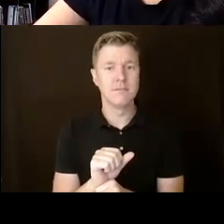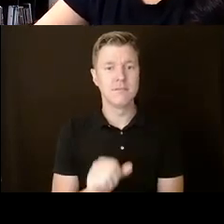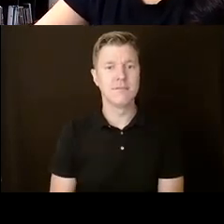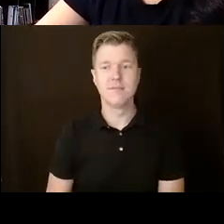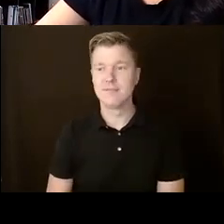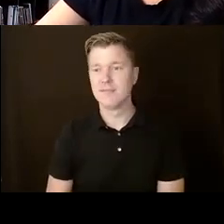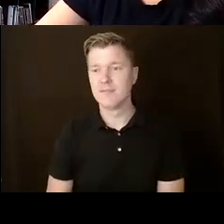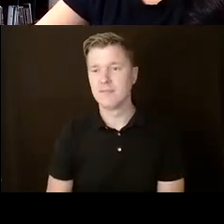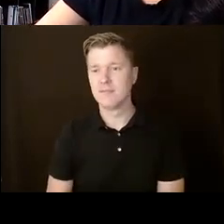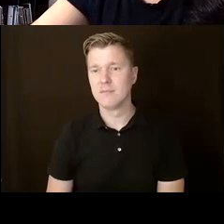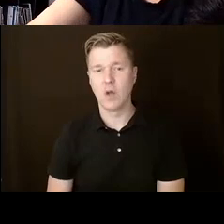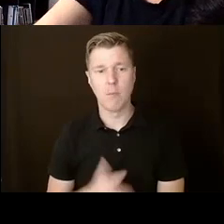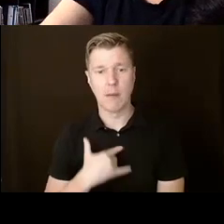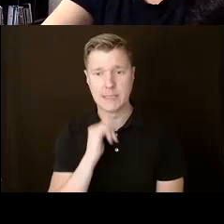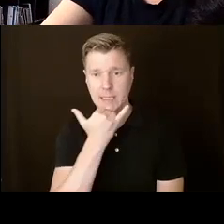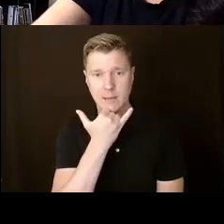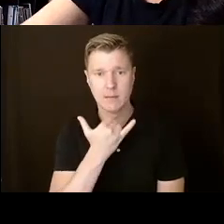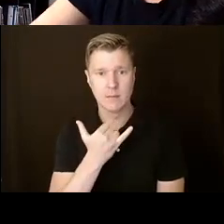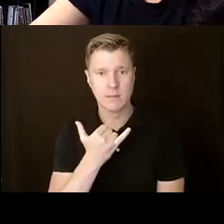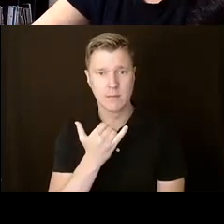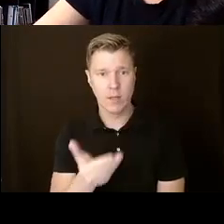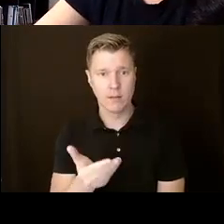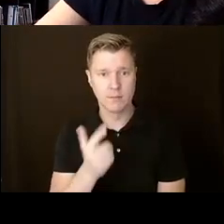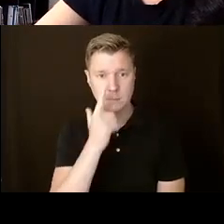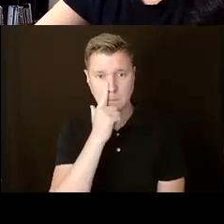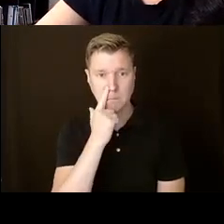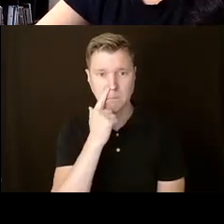Oh, sorry, my mistake. Go ahead.